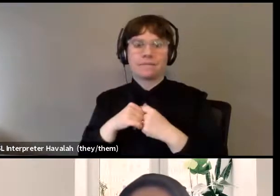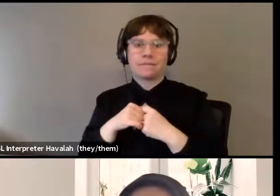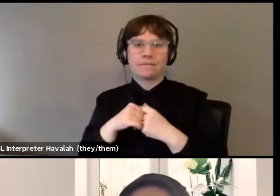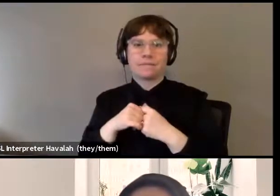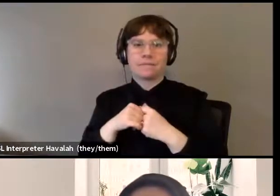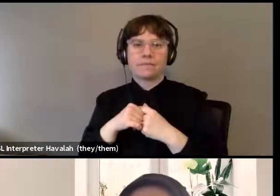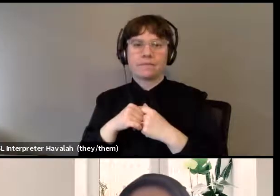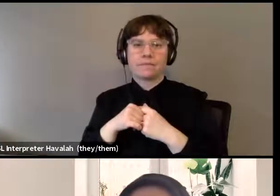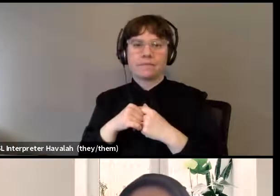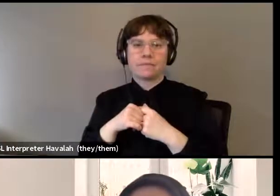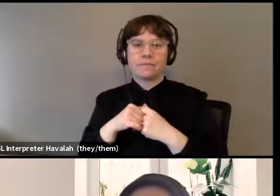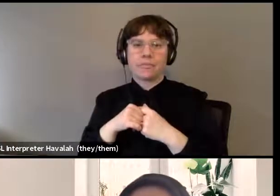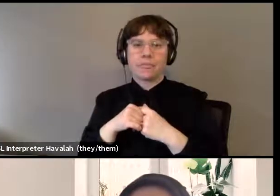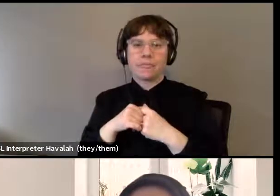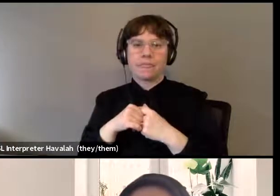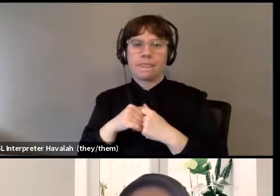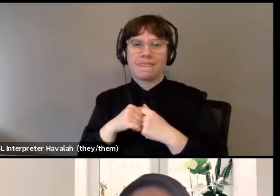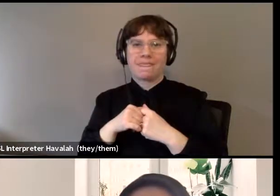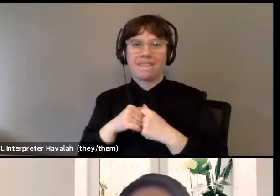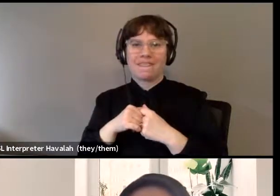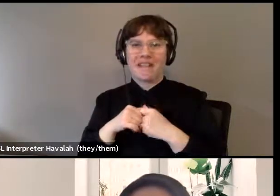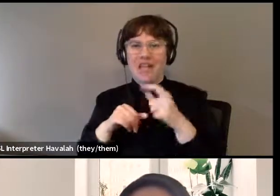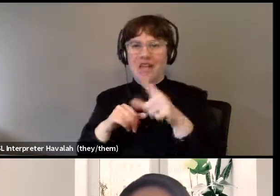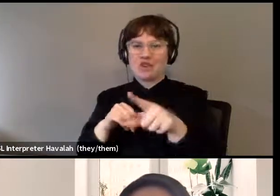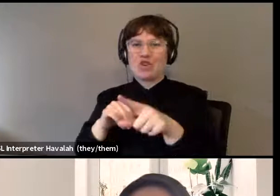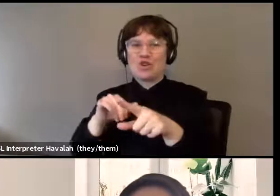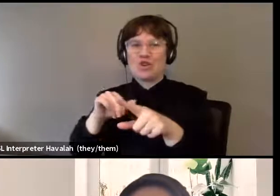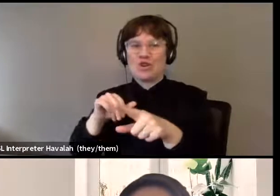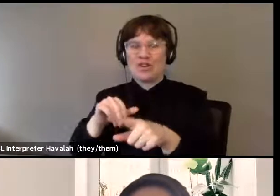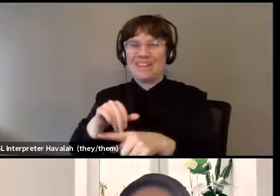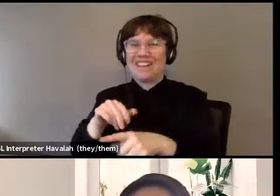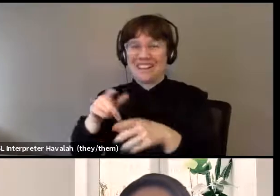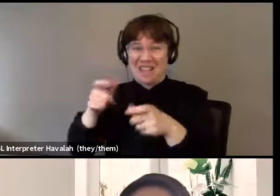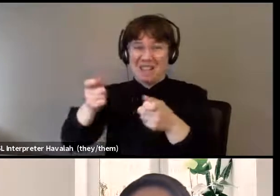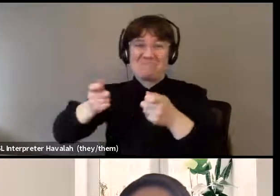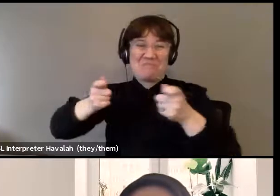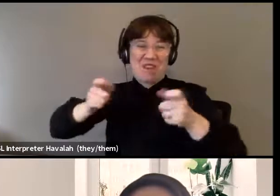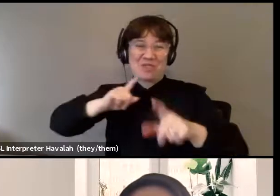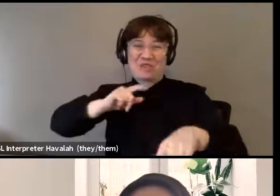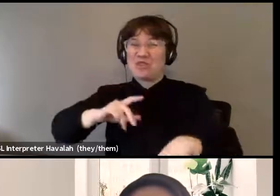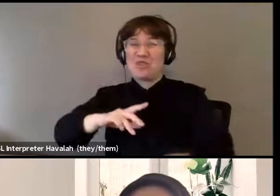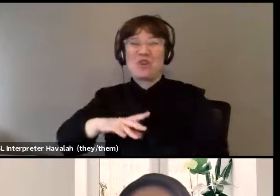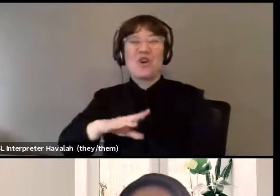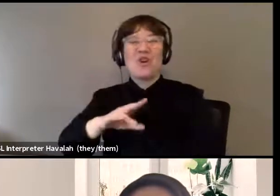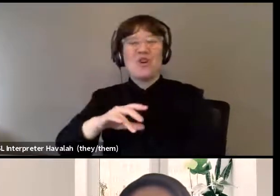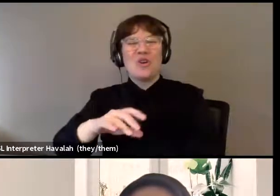I see the question. Okay, I'll let you manage the questions that way. Oh no, it's good. I just want to make sure you see it.